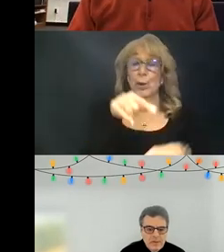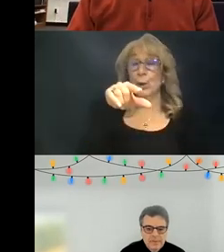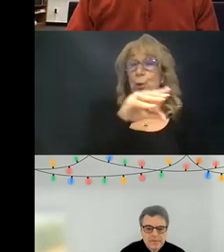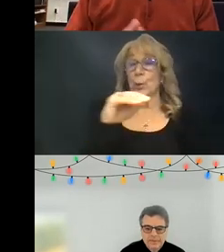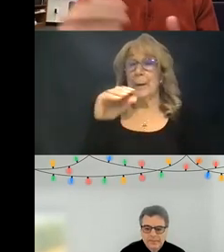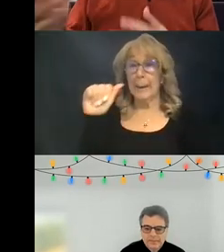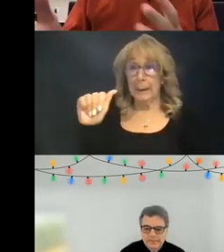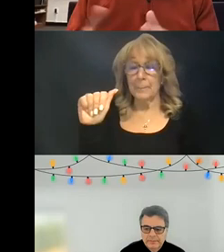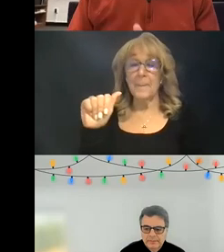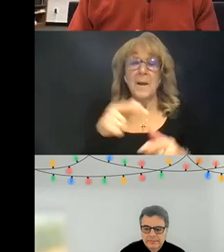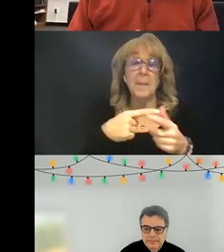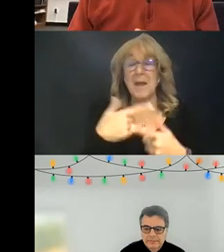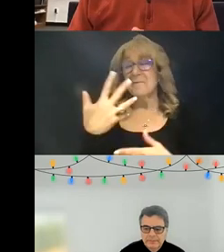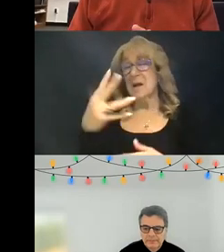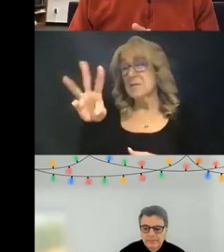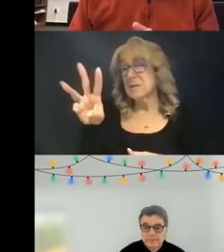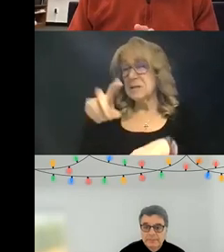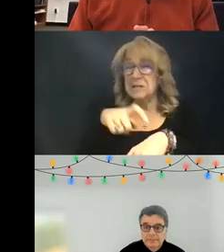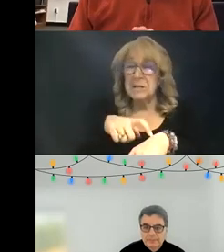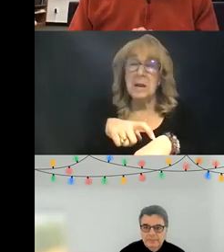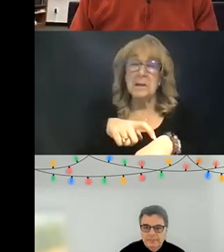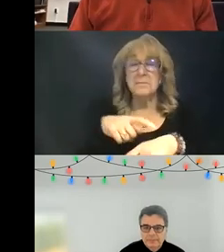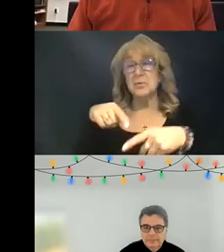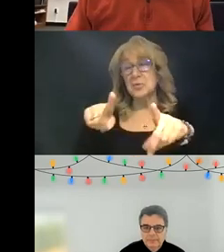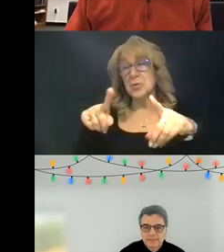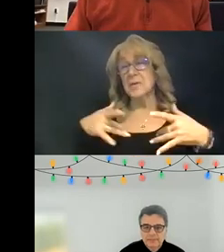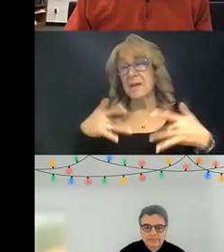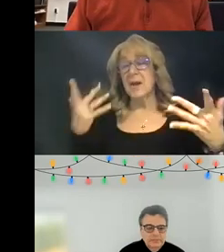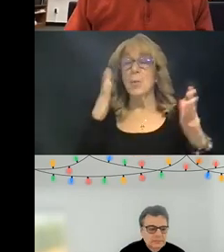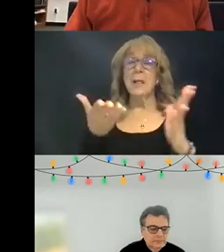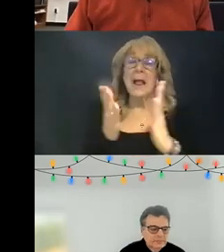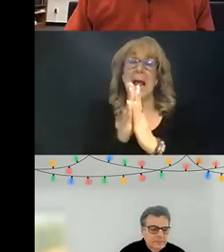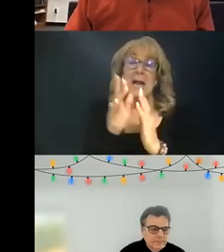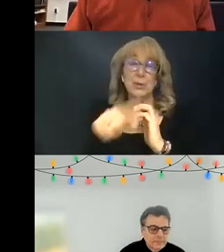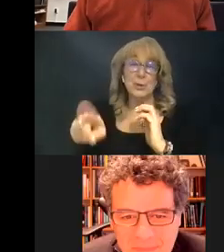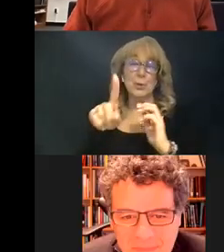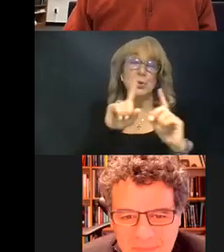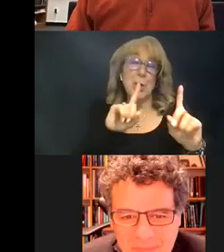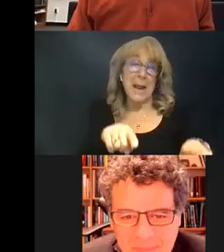event, you'll be asked to answer some poll questions to help us out.